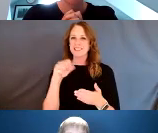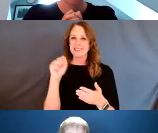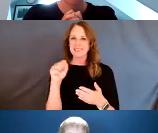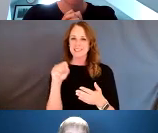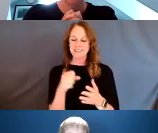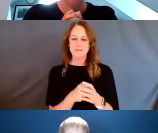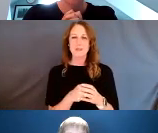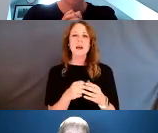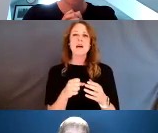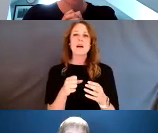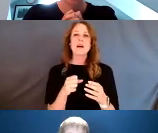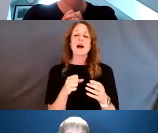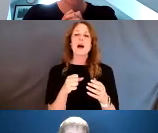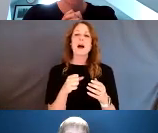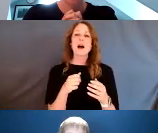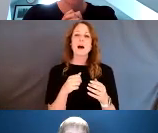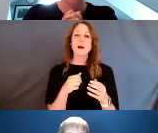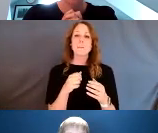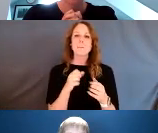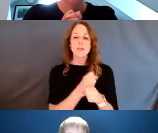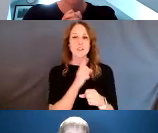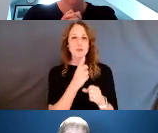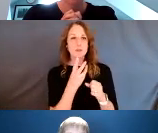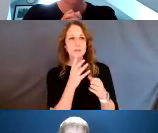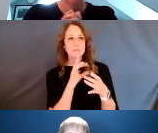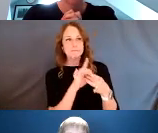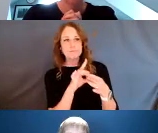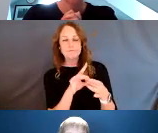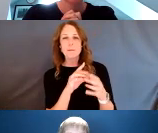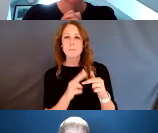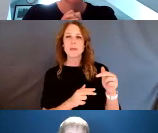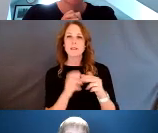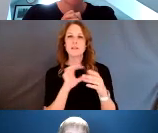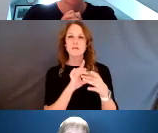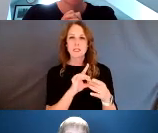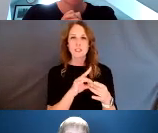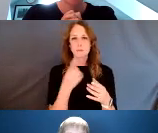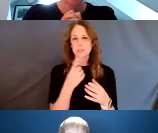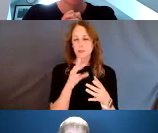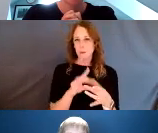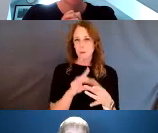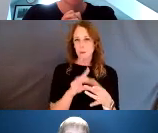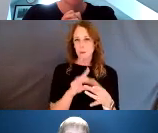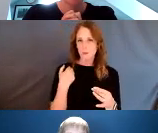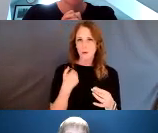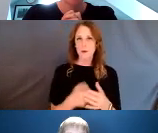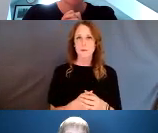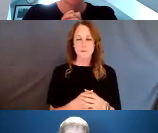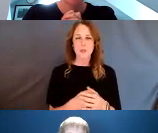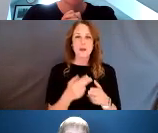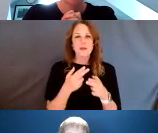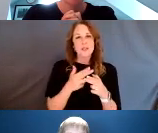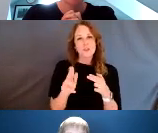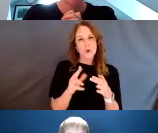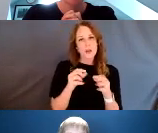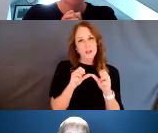Making time for building relationships. I know that was talked about also in the chat earlier. And setting short and long-term